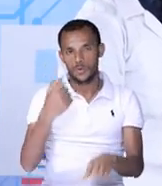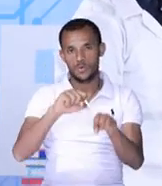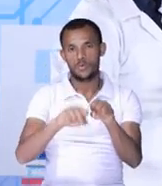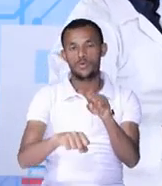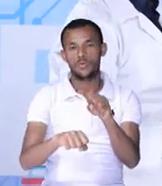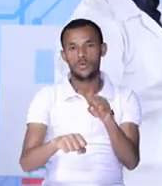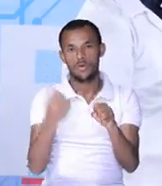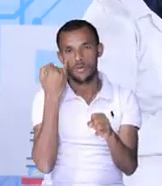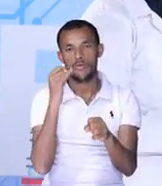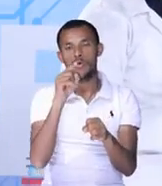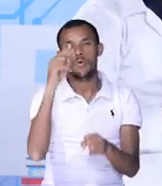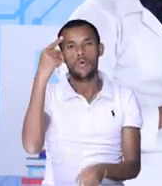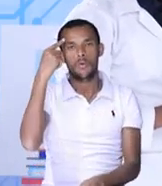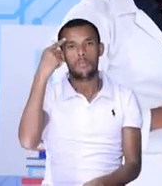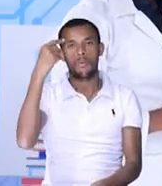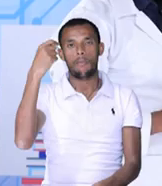So if you remember,